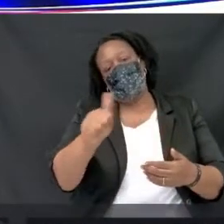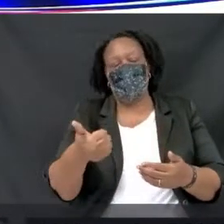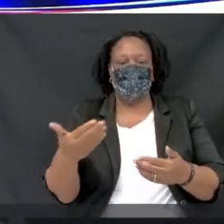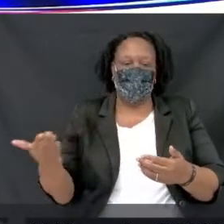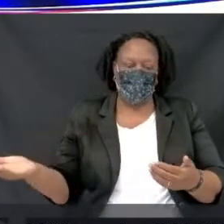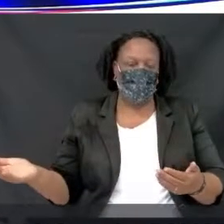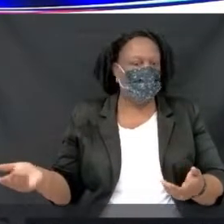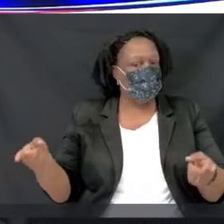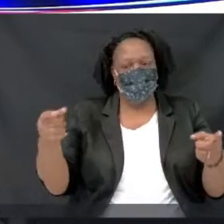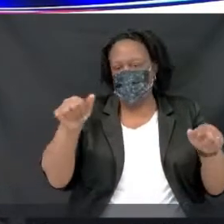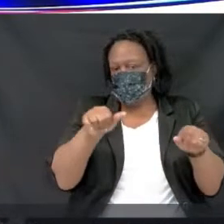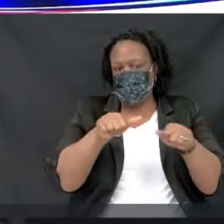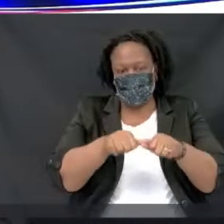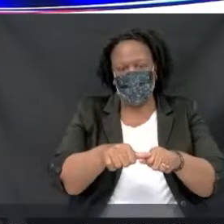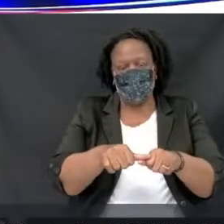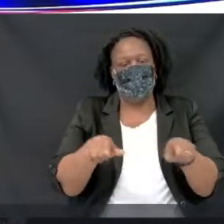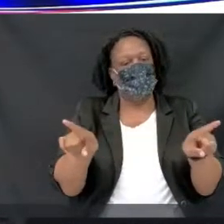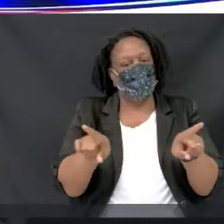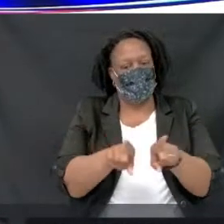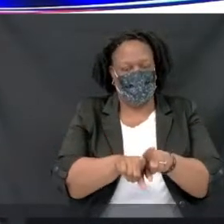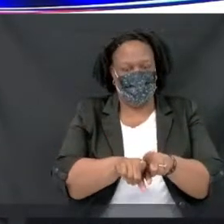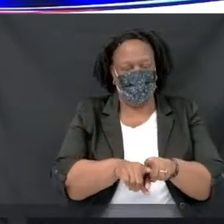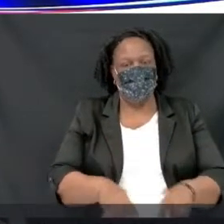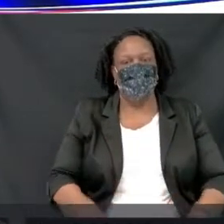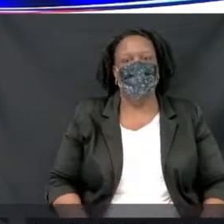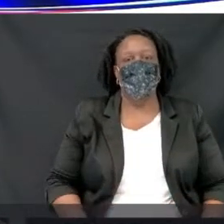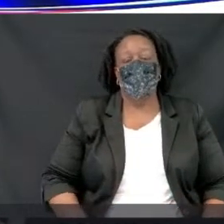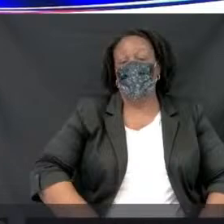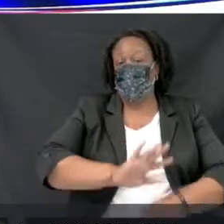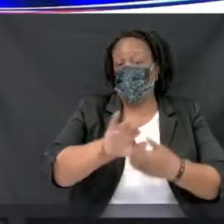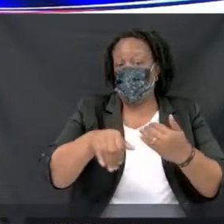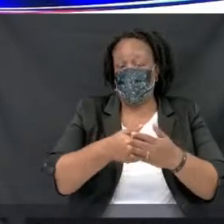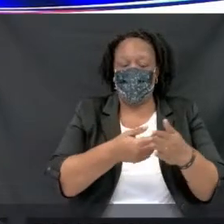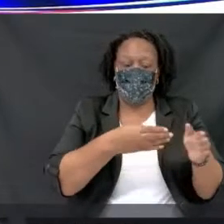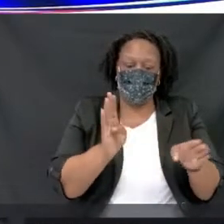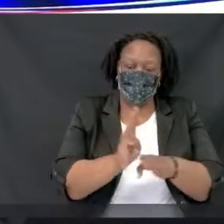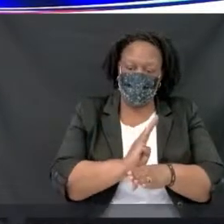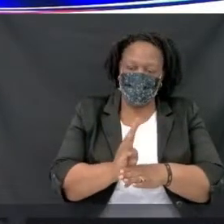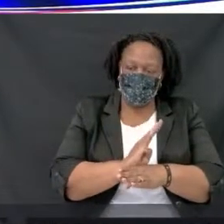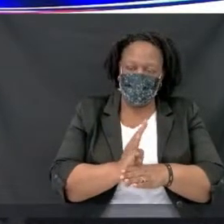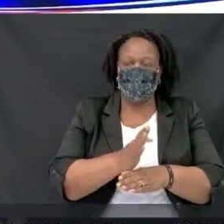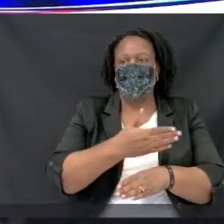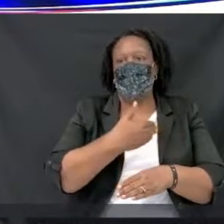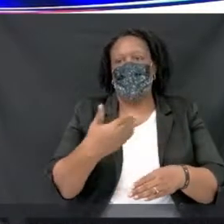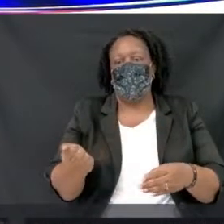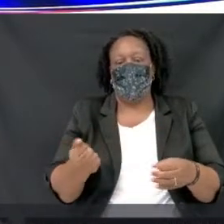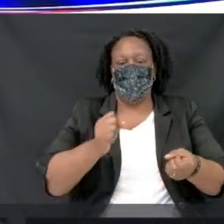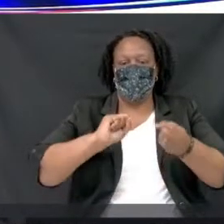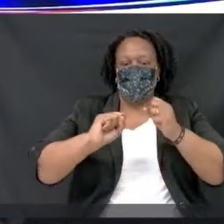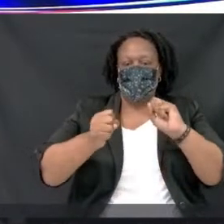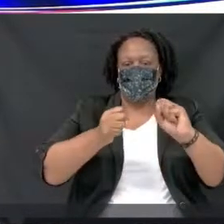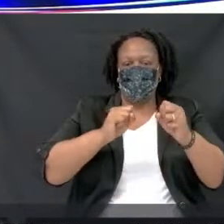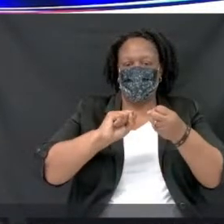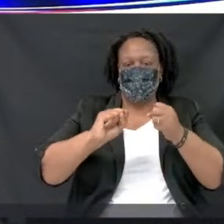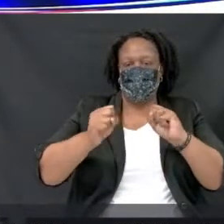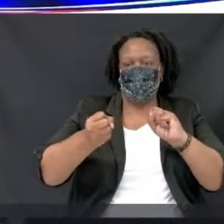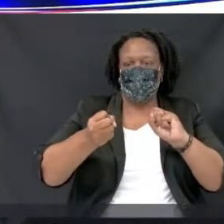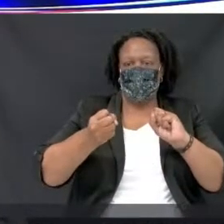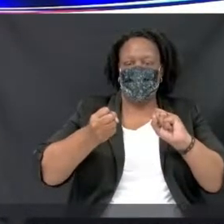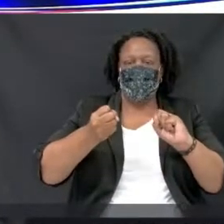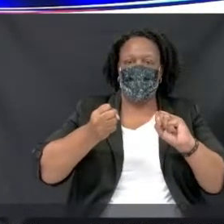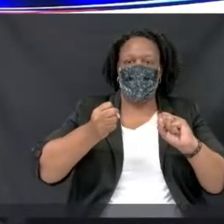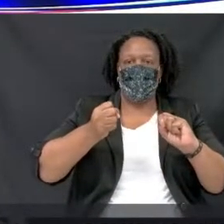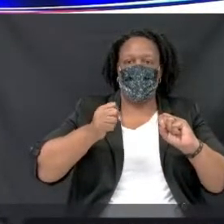the COVID-19 protocols for businesses and social activities, remain. We are still required